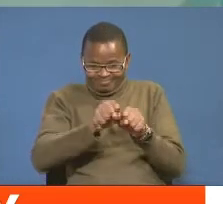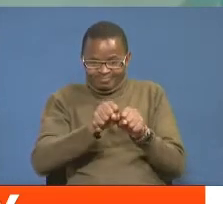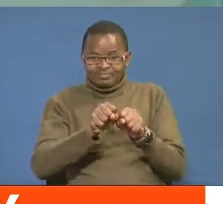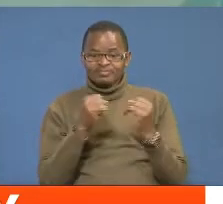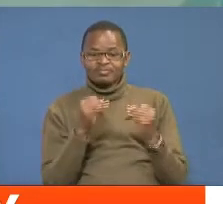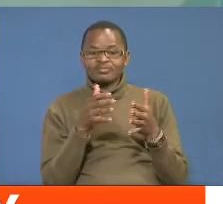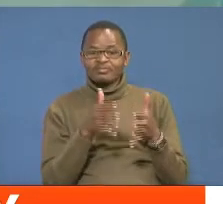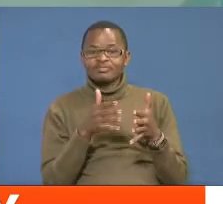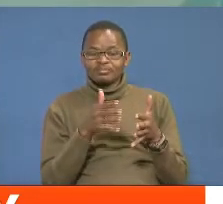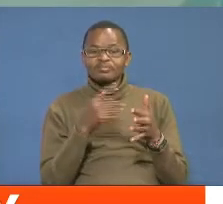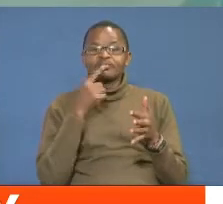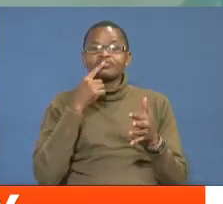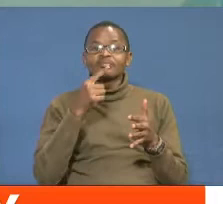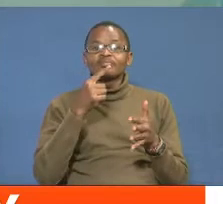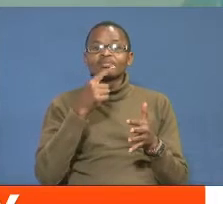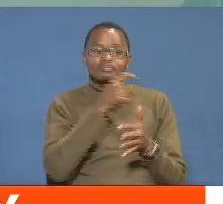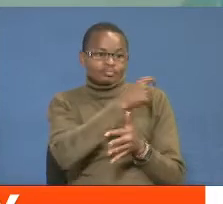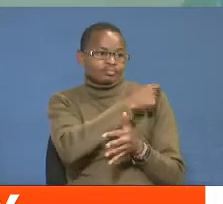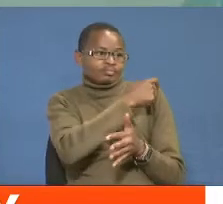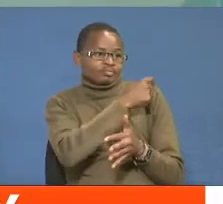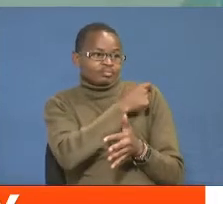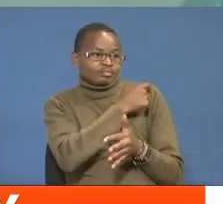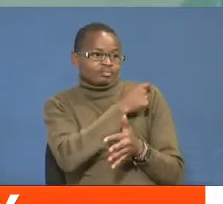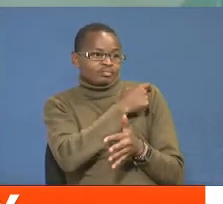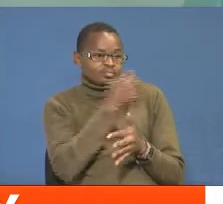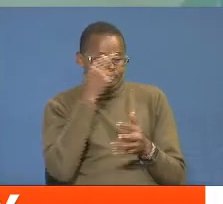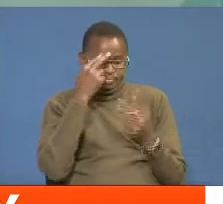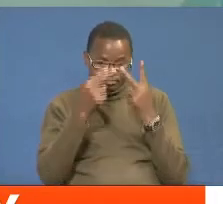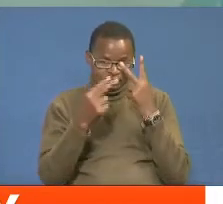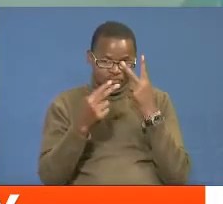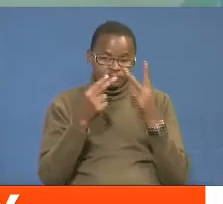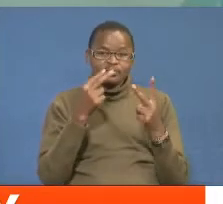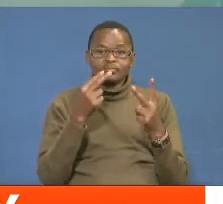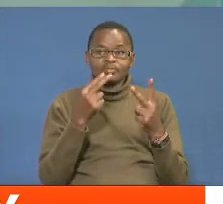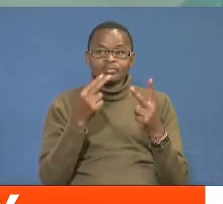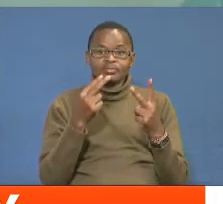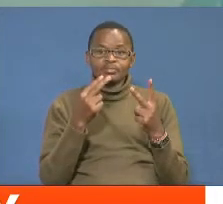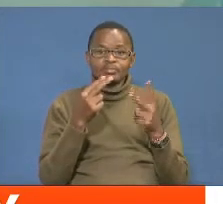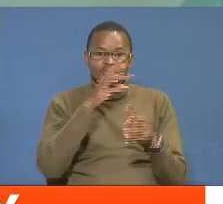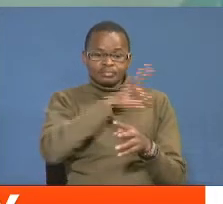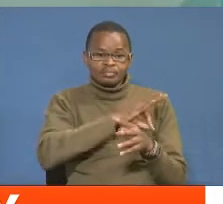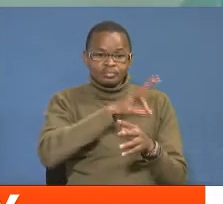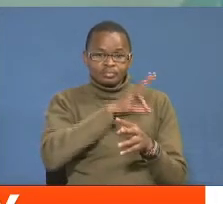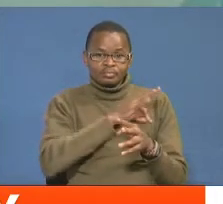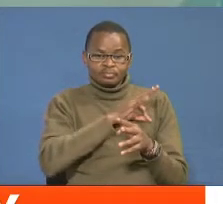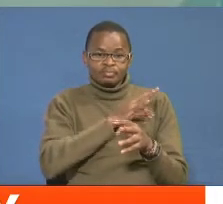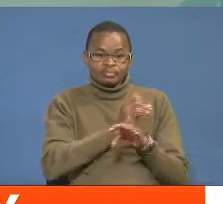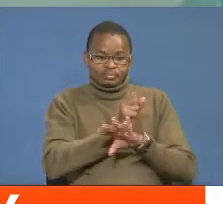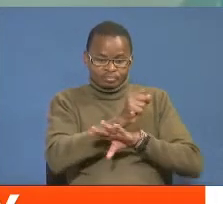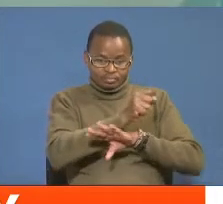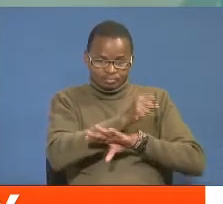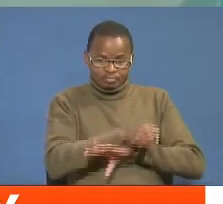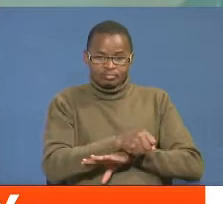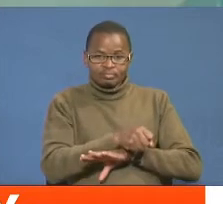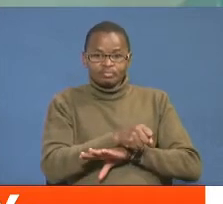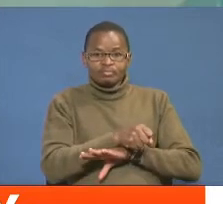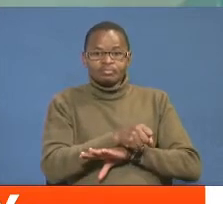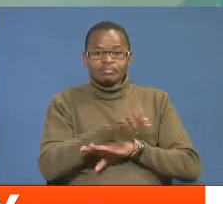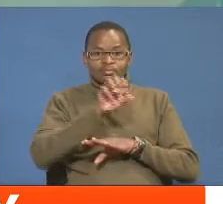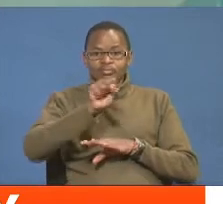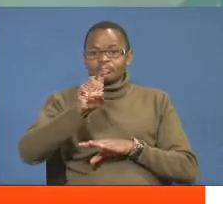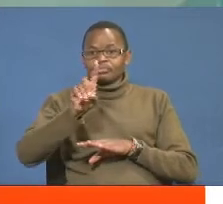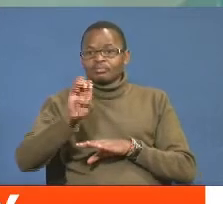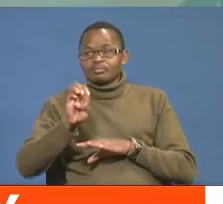this case, I'll say that if the vaccines come, you know, we've seen that, you know, the benefit outweighs the side